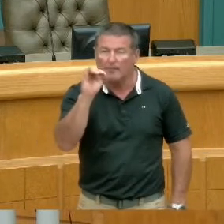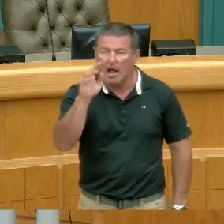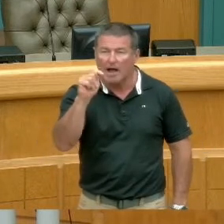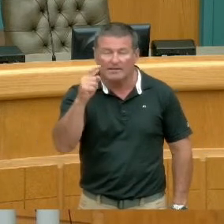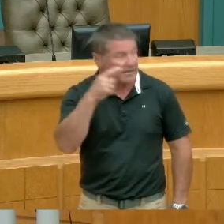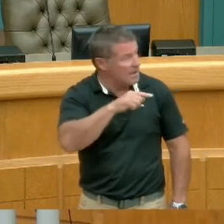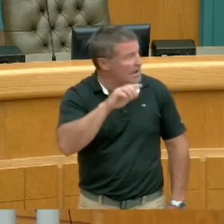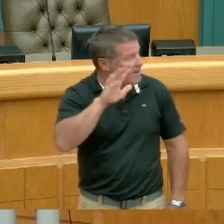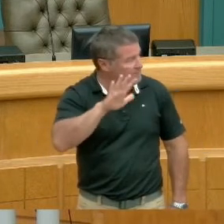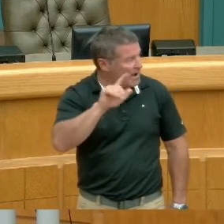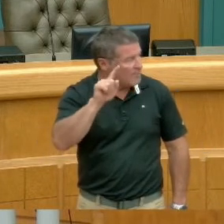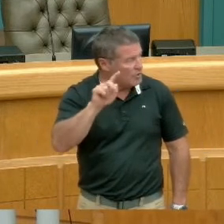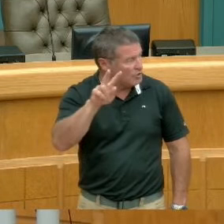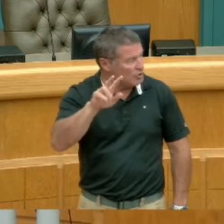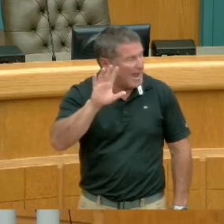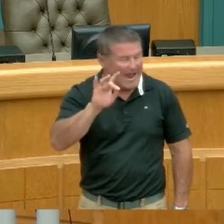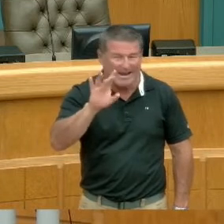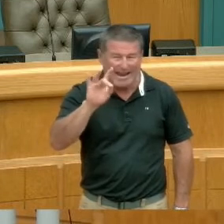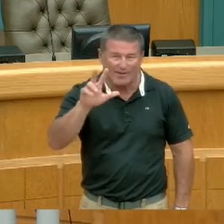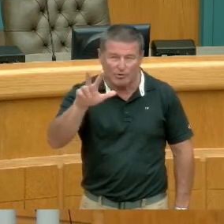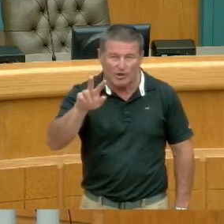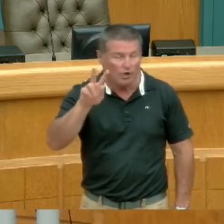512-883-2400, as well as the website,